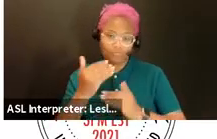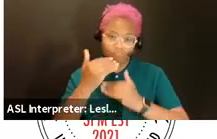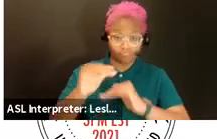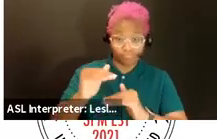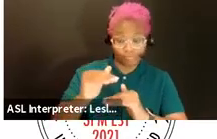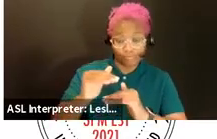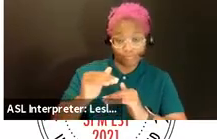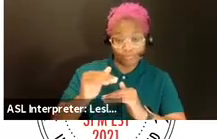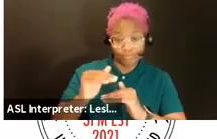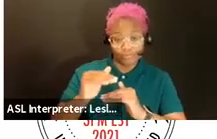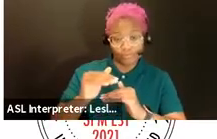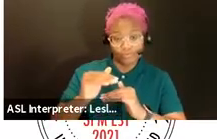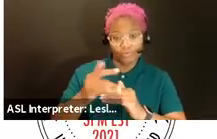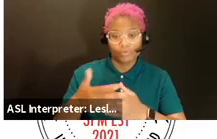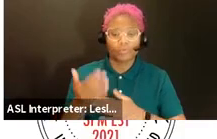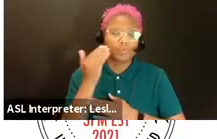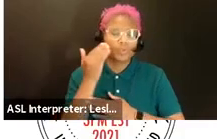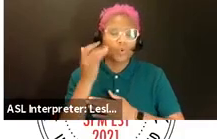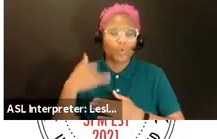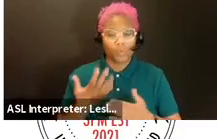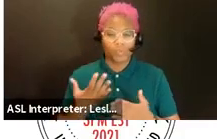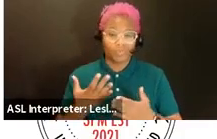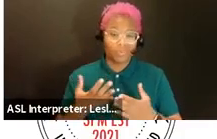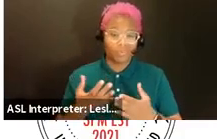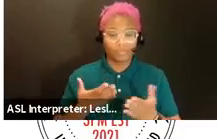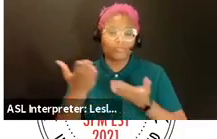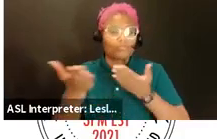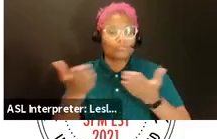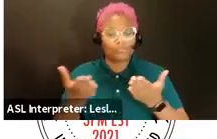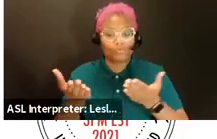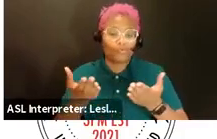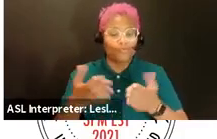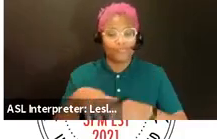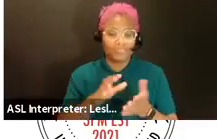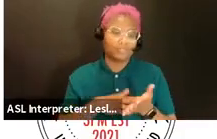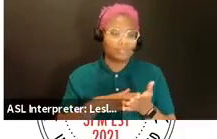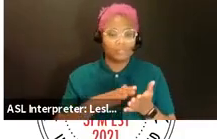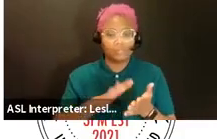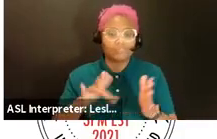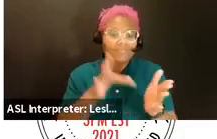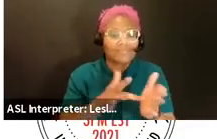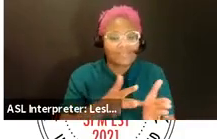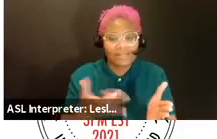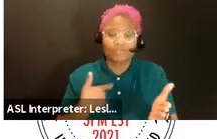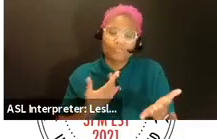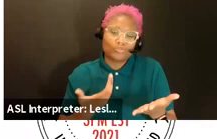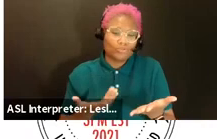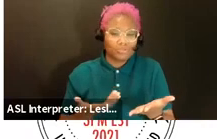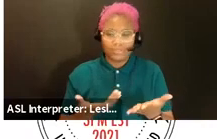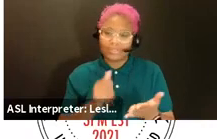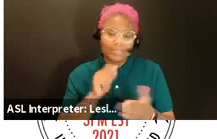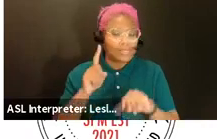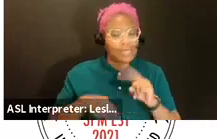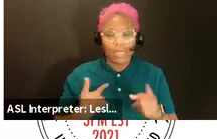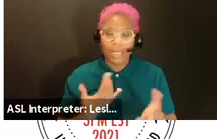we know that the service centers are pretty short-staffed, and we're going to see a real backlog building. We're all very concerned about how big